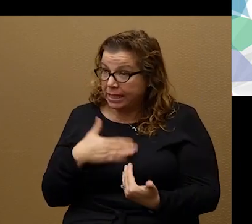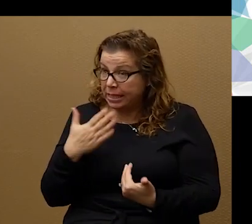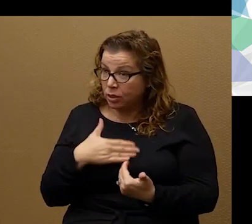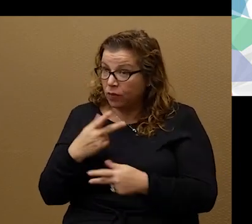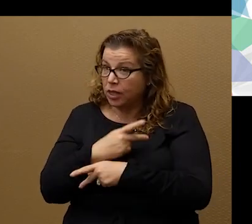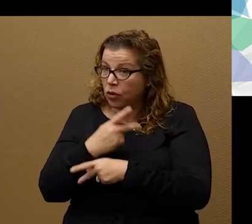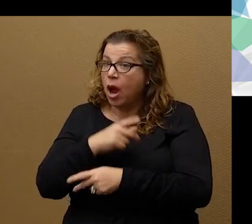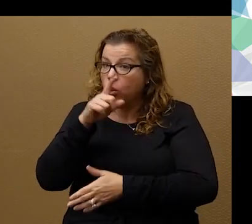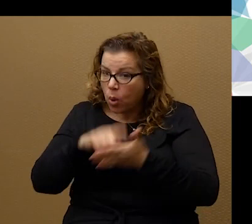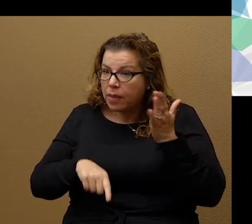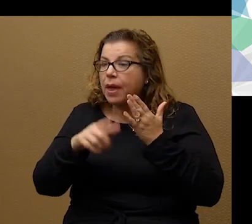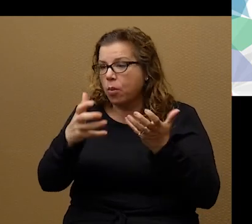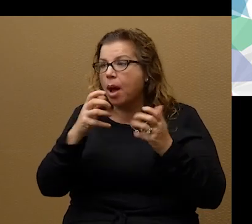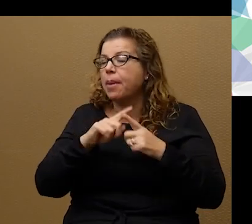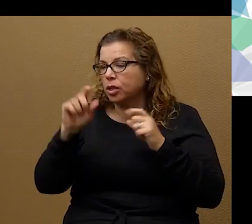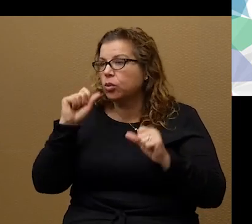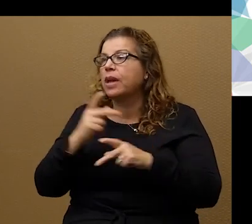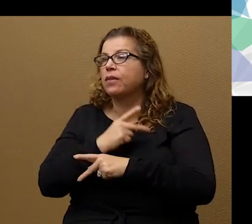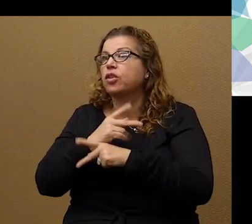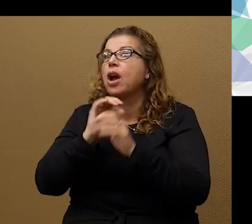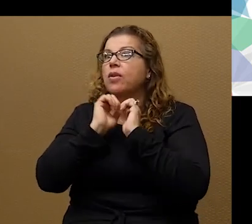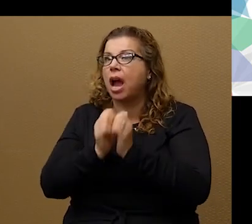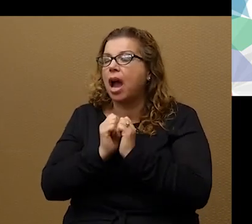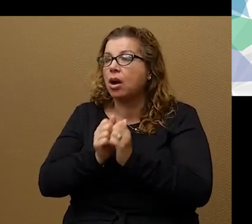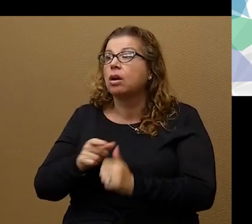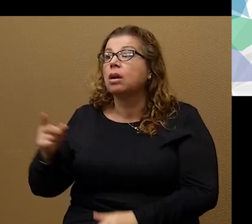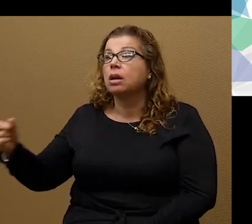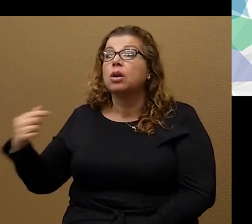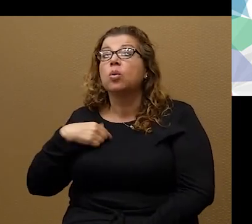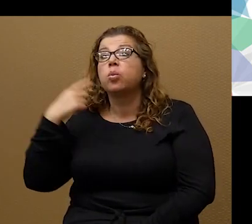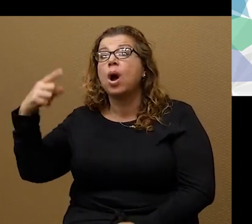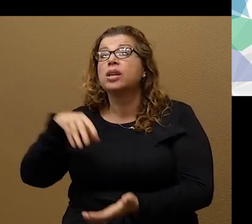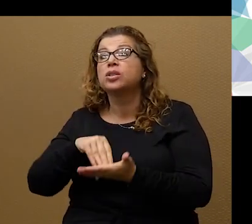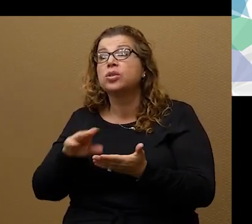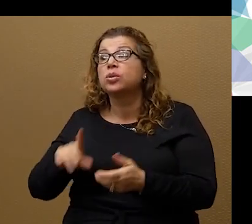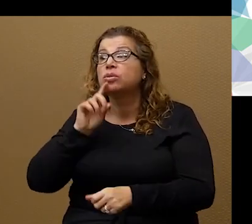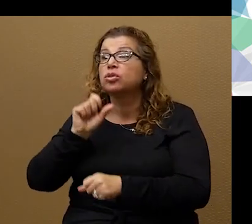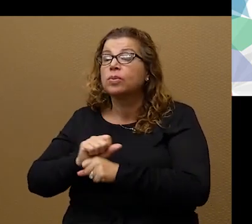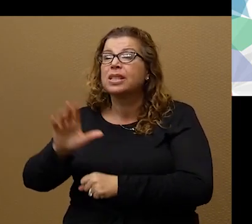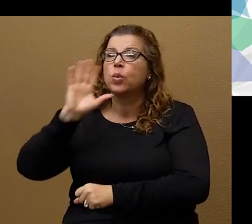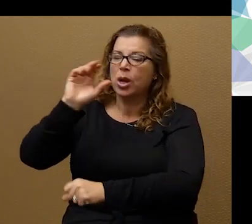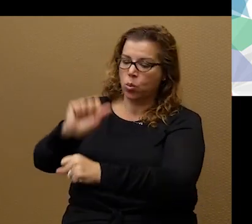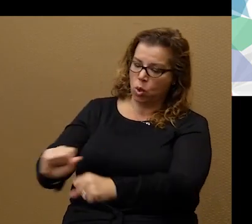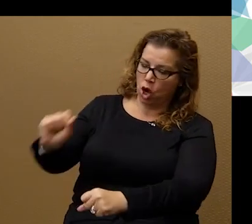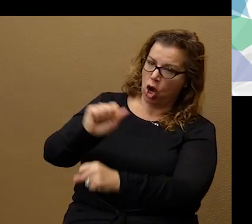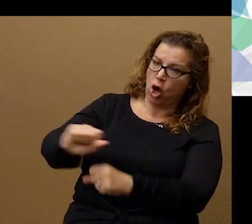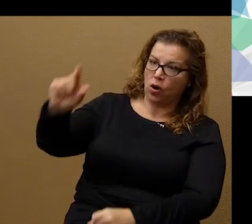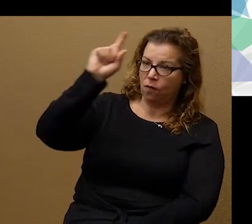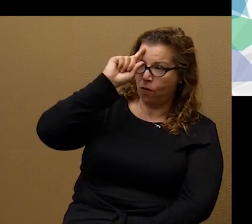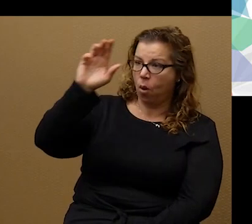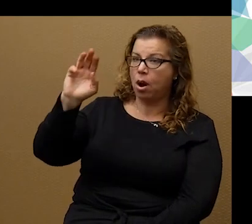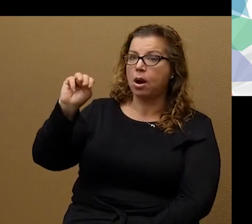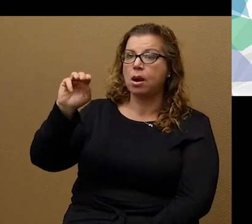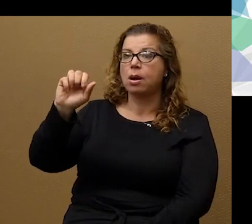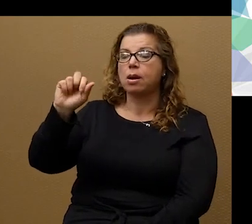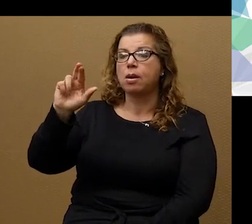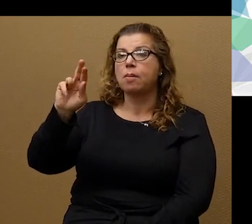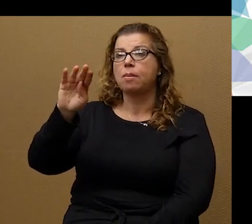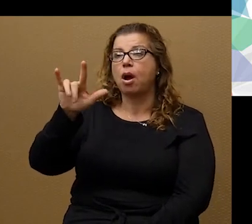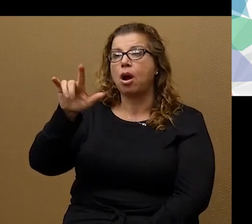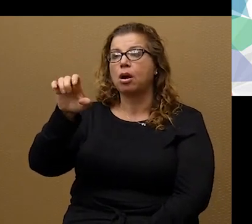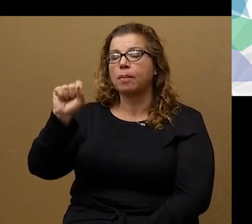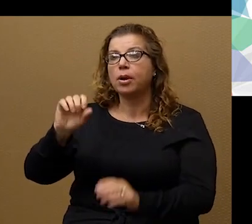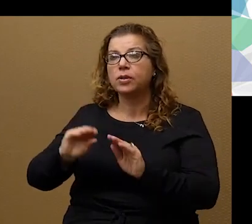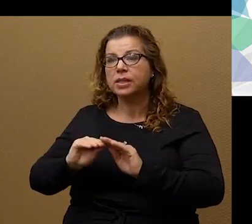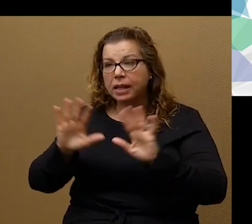for. We had a student who would work for marbles, of all things, clear marbles.